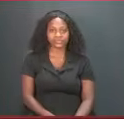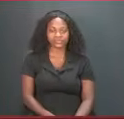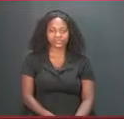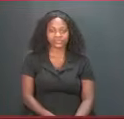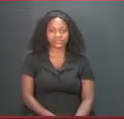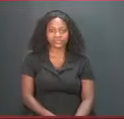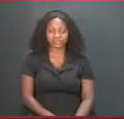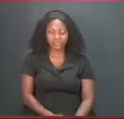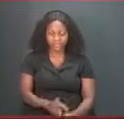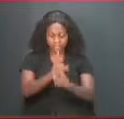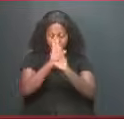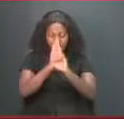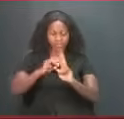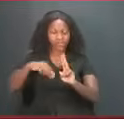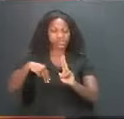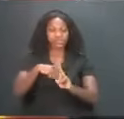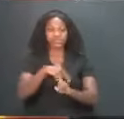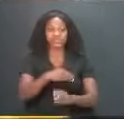Honorable members,